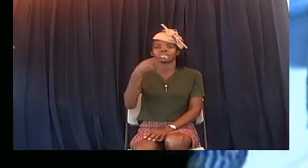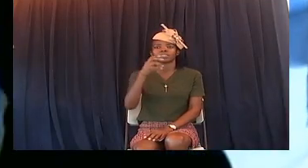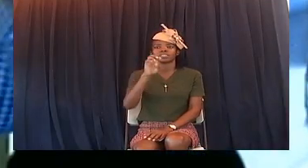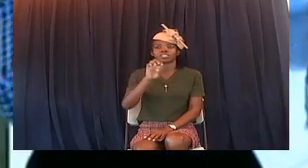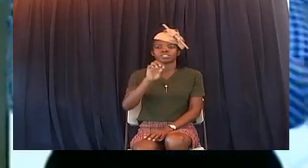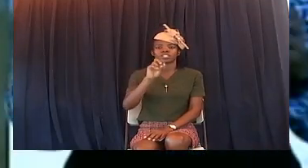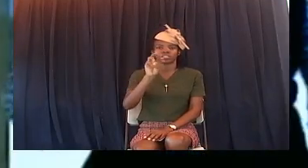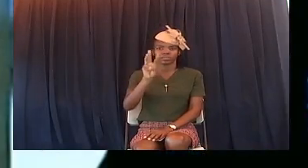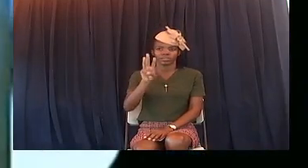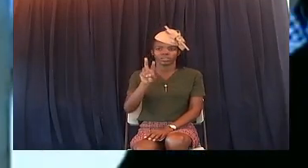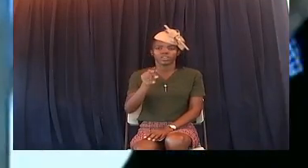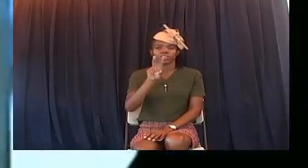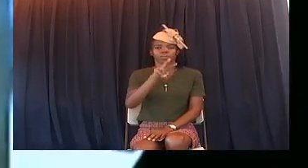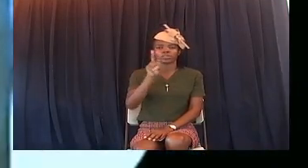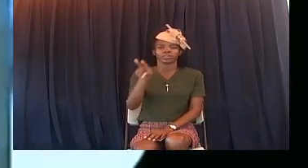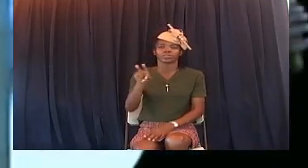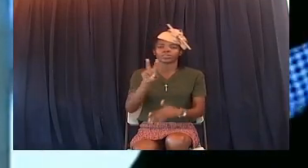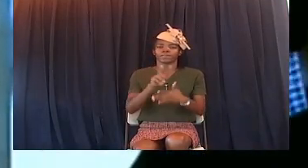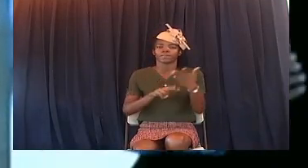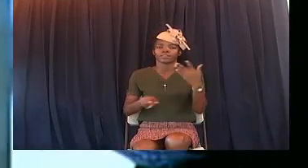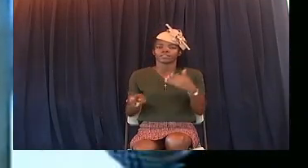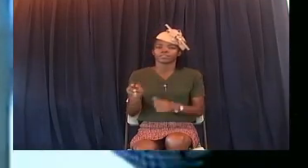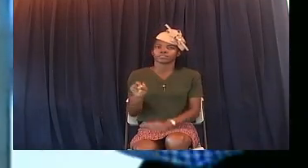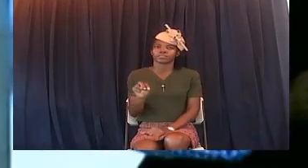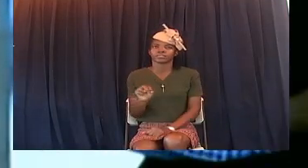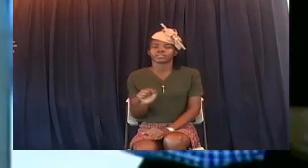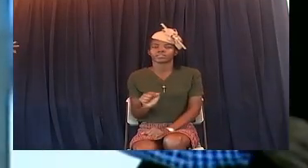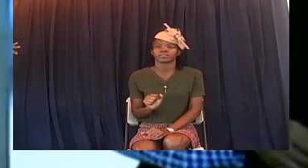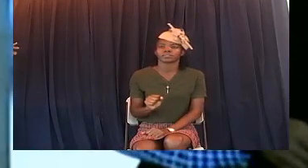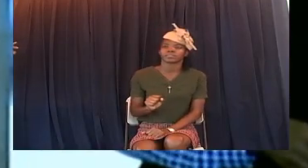and we'll read verse